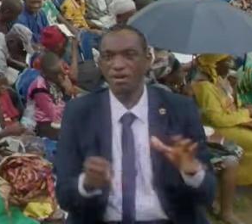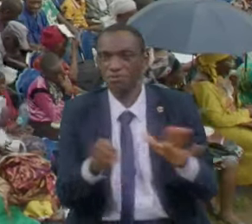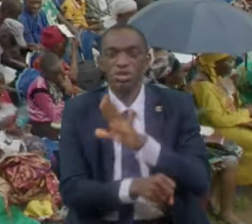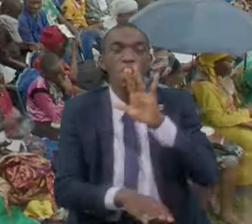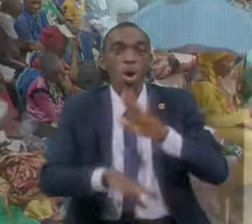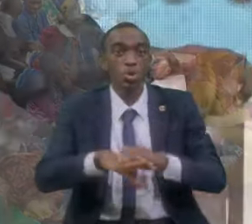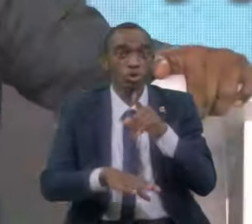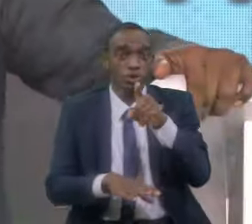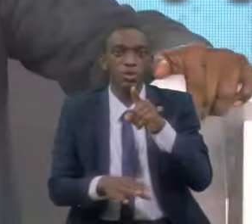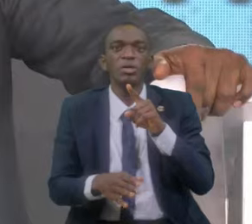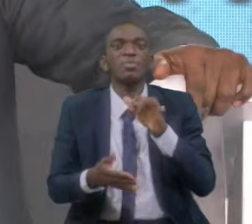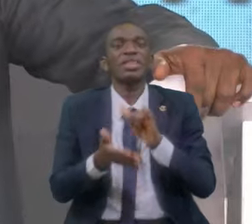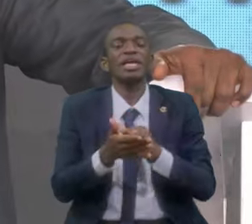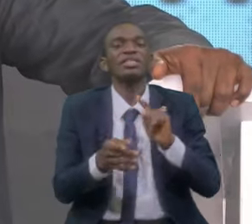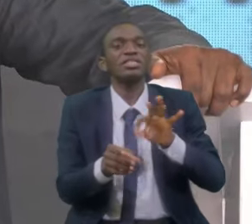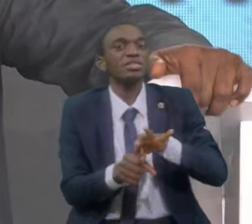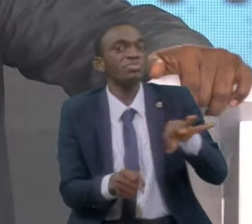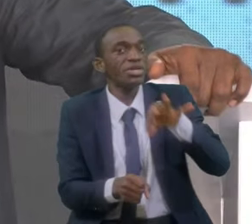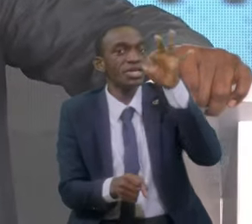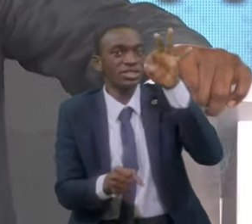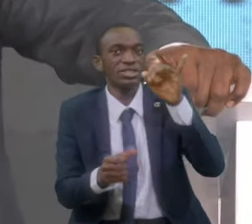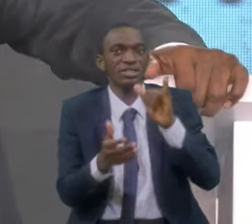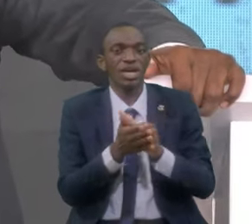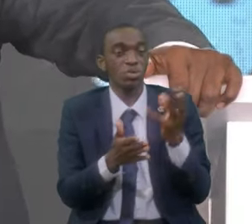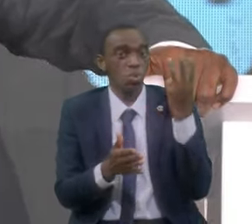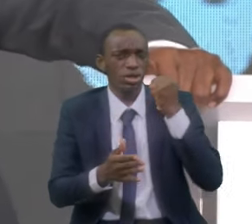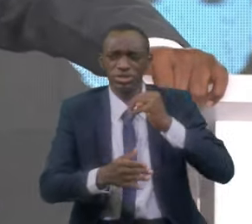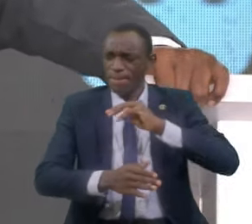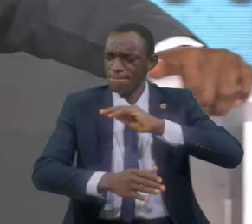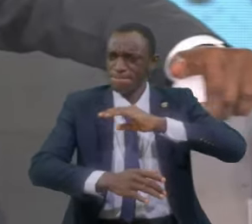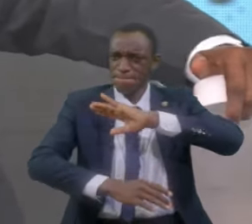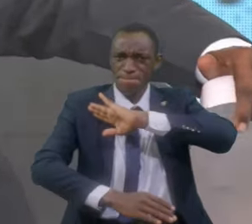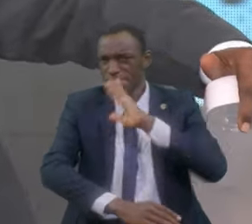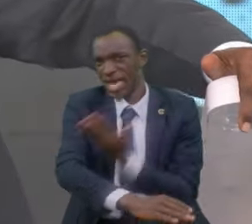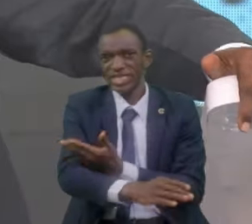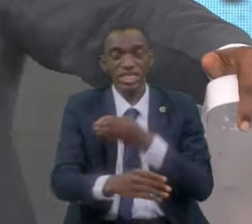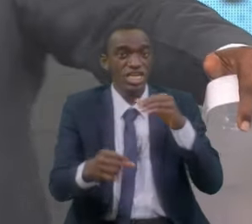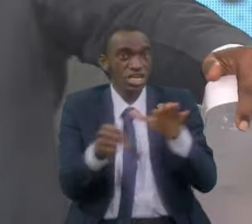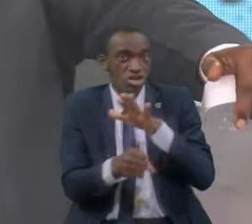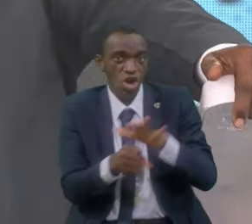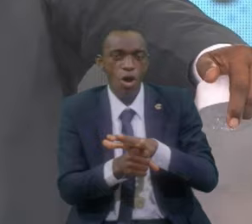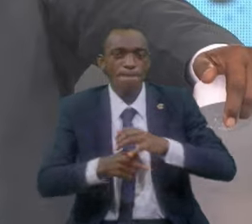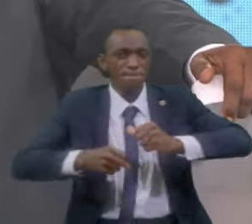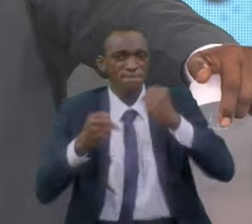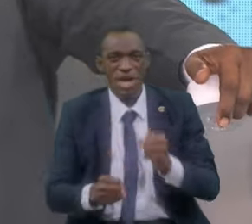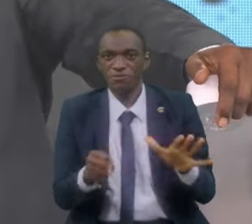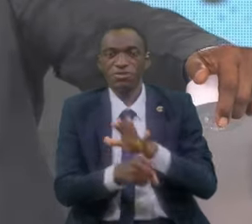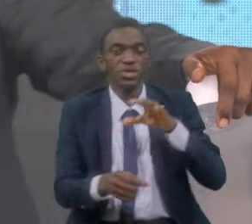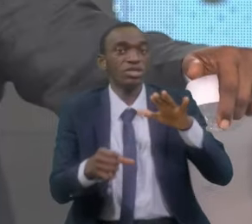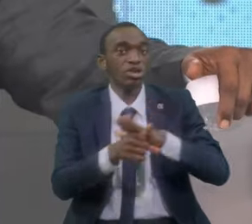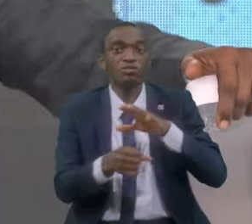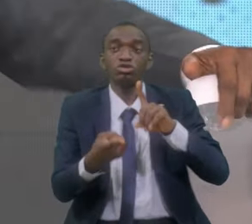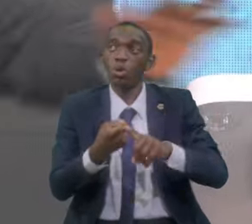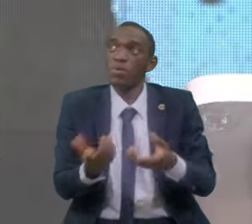Spirit that was mighty enough, powerful enough to raise him, Christ, from